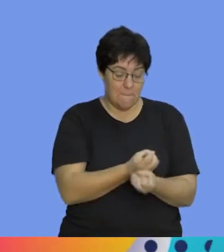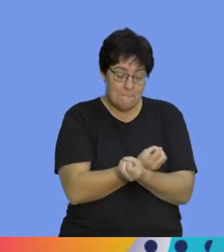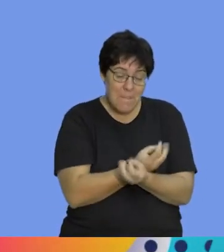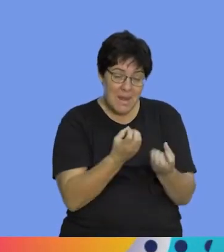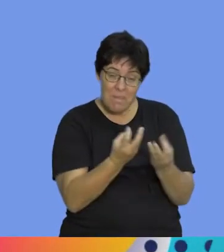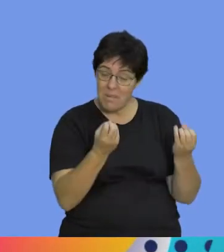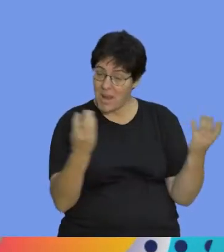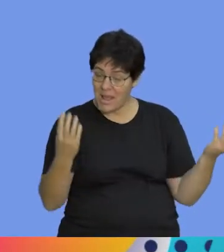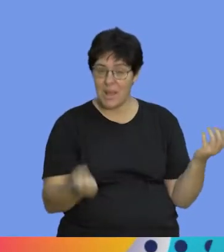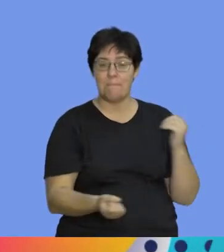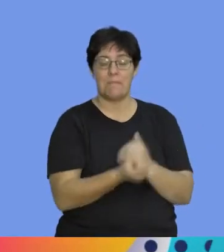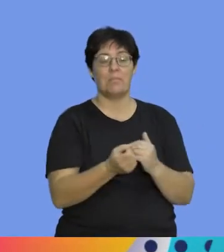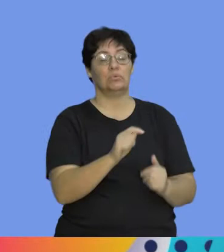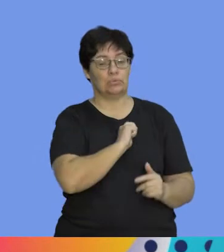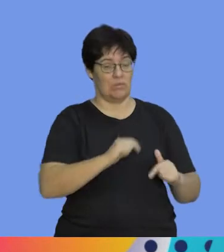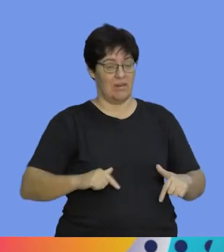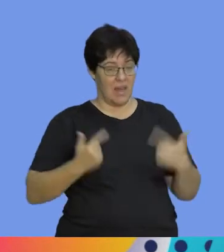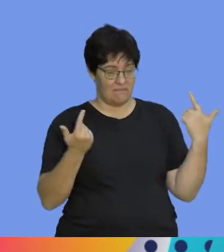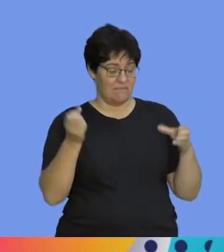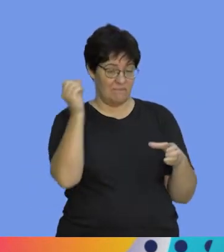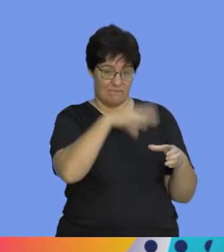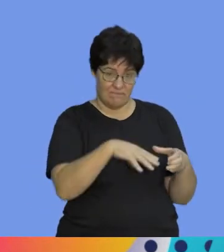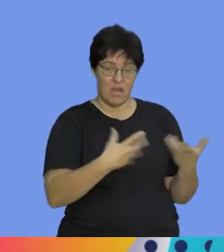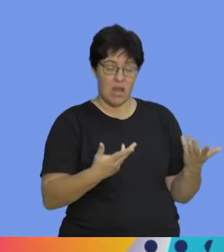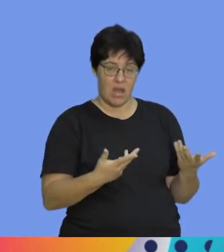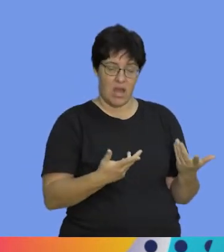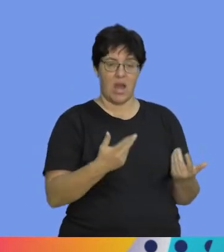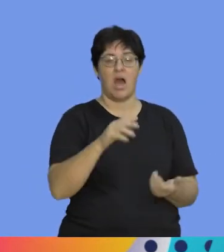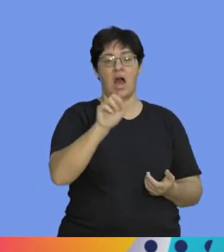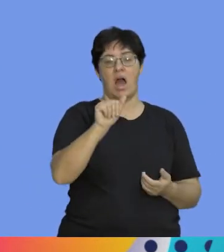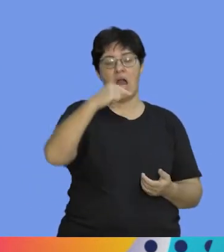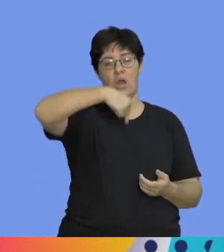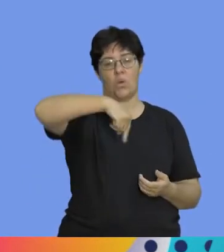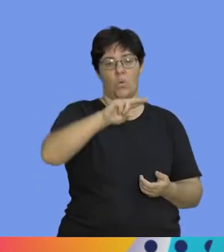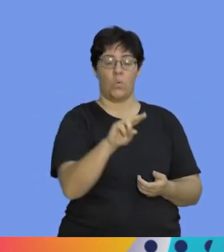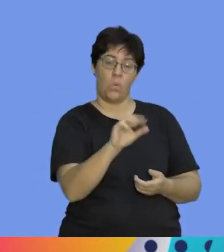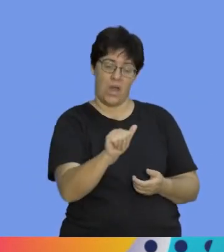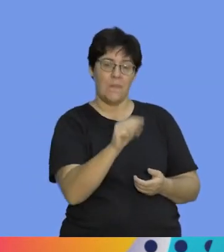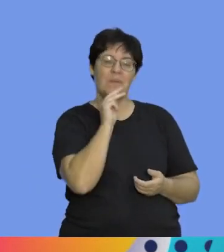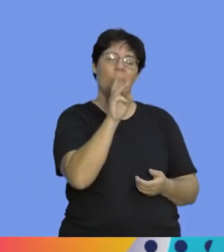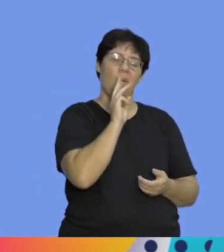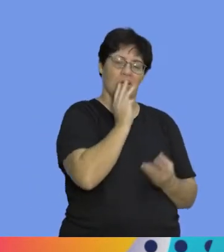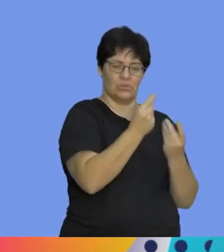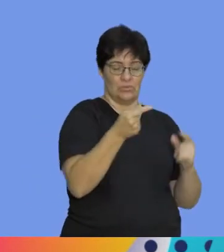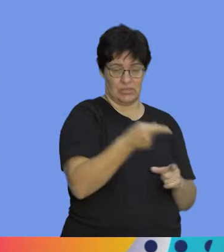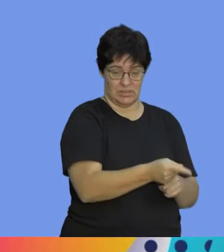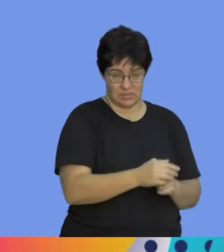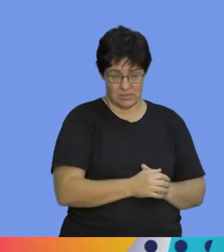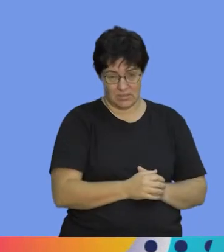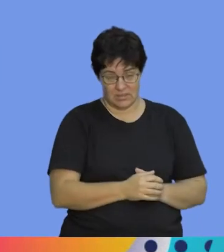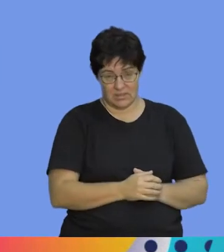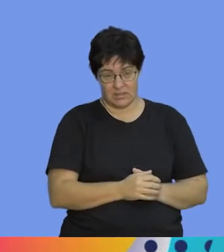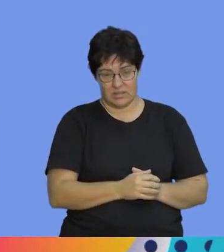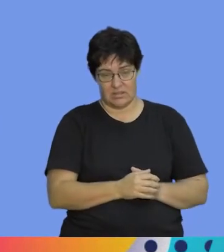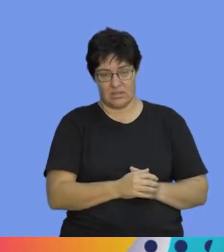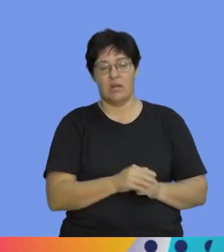reactions that occur in real life, they actually take place in aqueous solutions. So the reason why we focus on water,